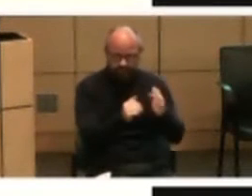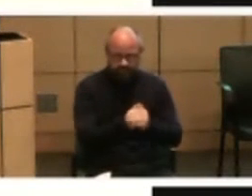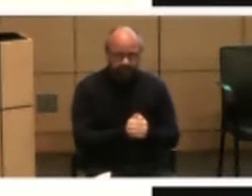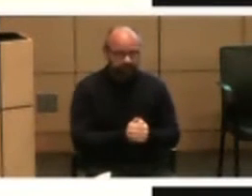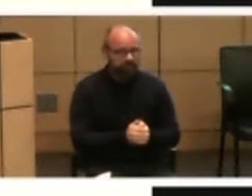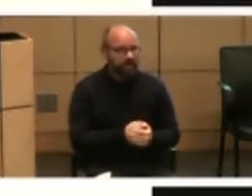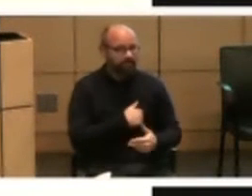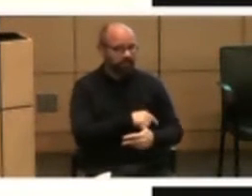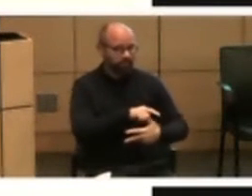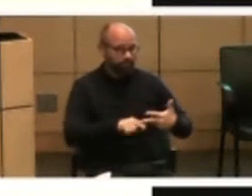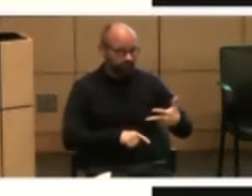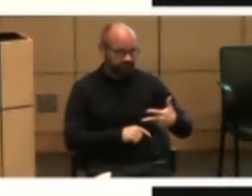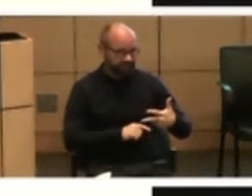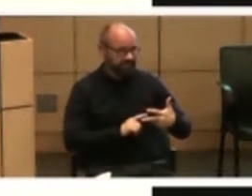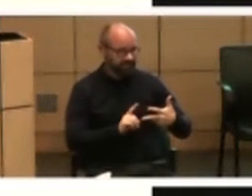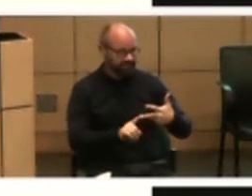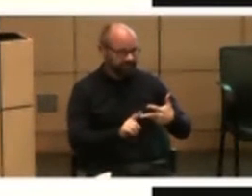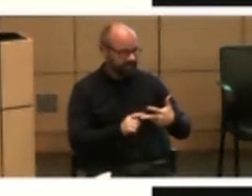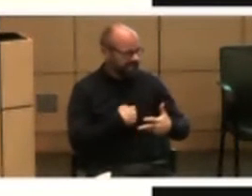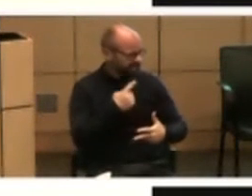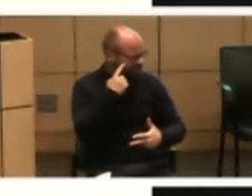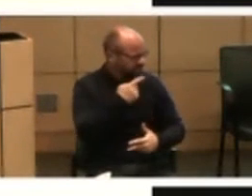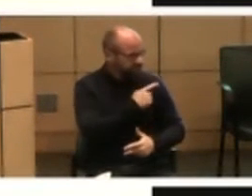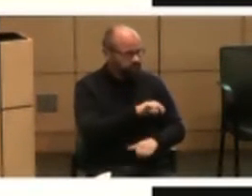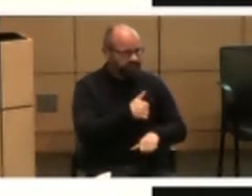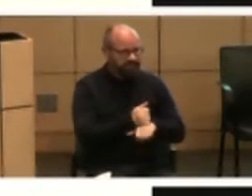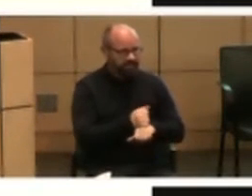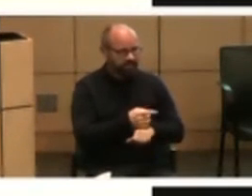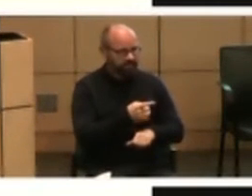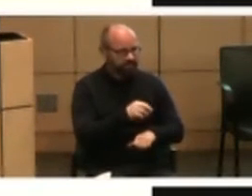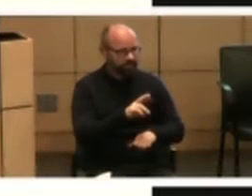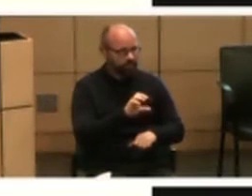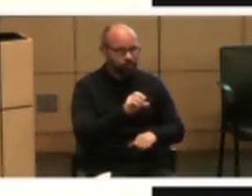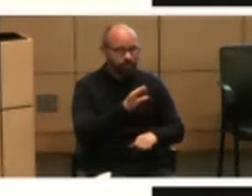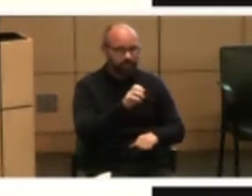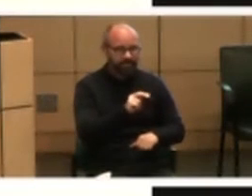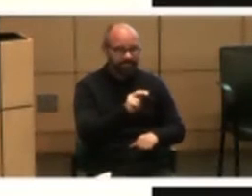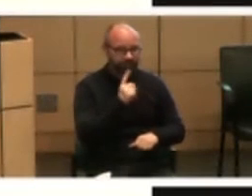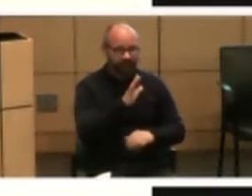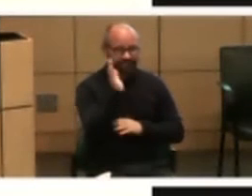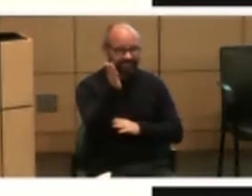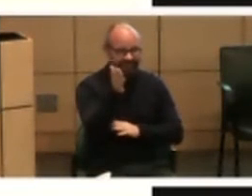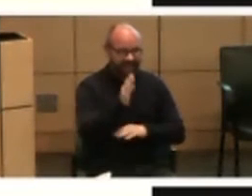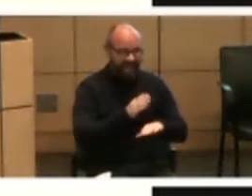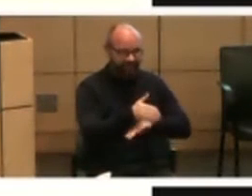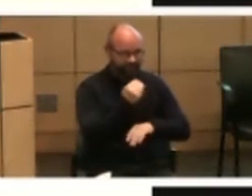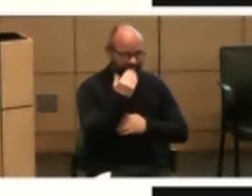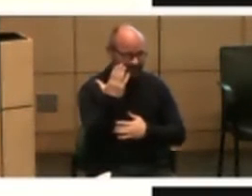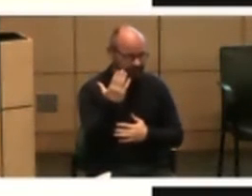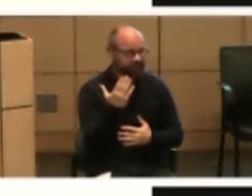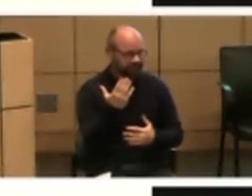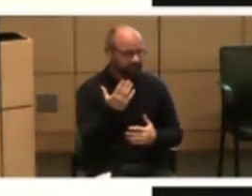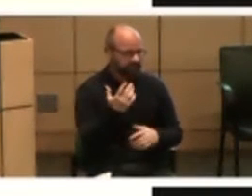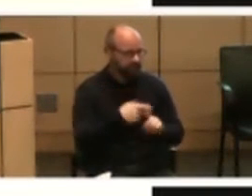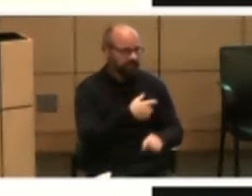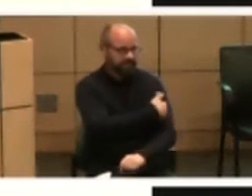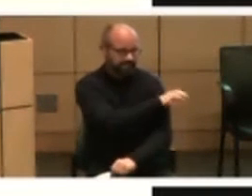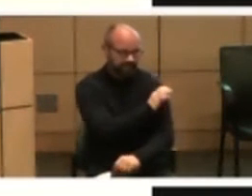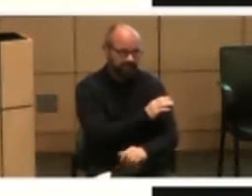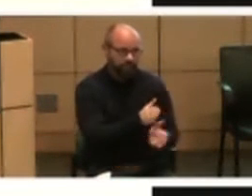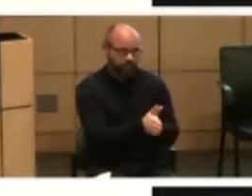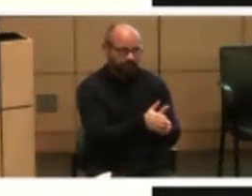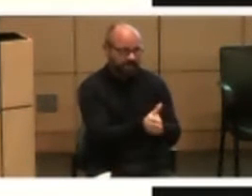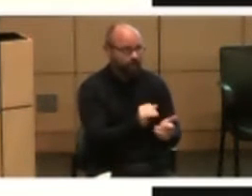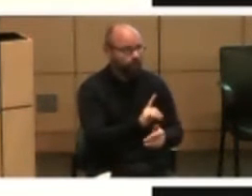set up what Dr. Corbin's going to talk about after lunch, which is really clinically motivated, and also to let you know what we're thinking of moving